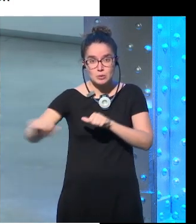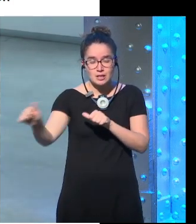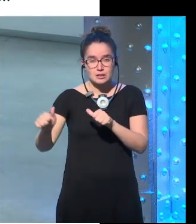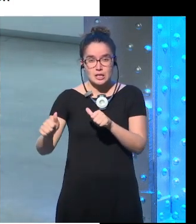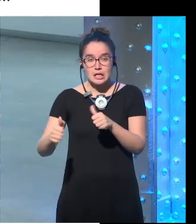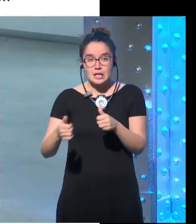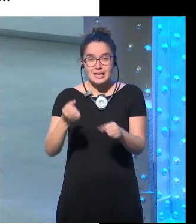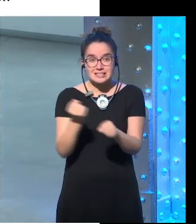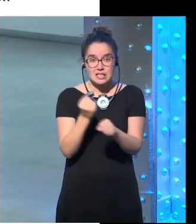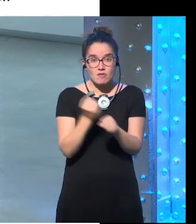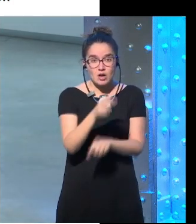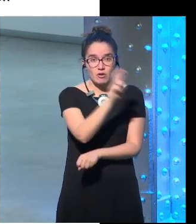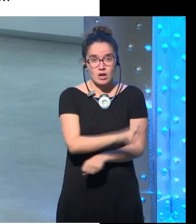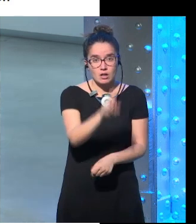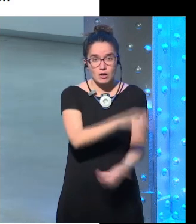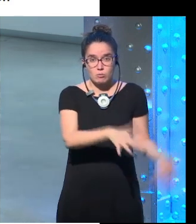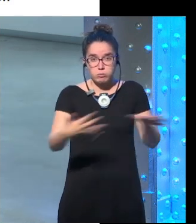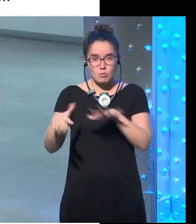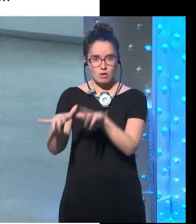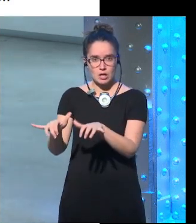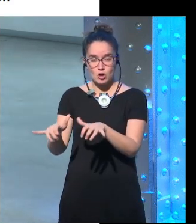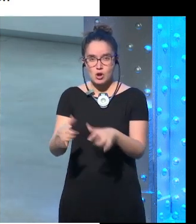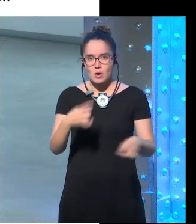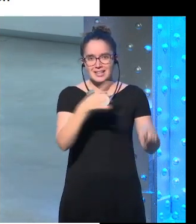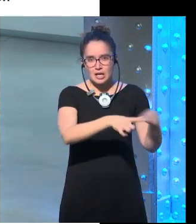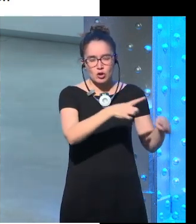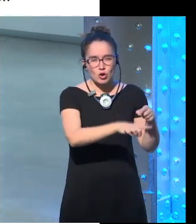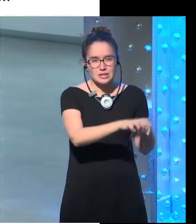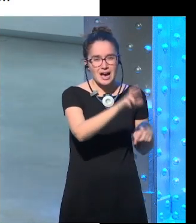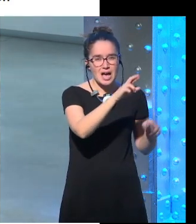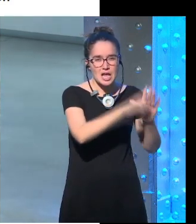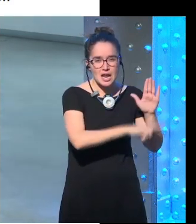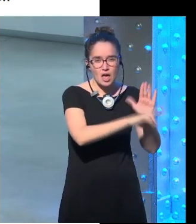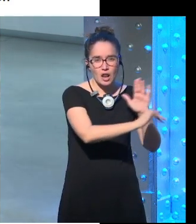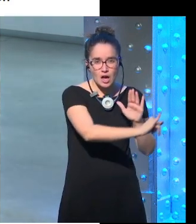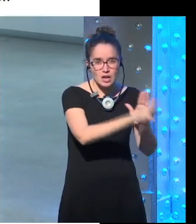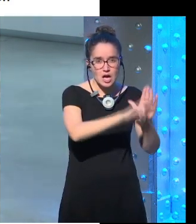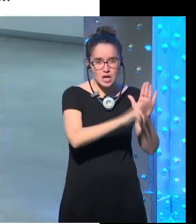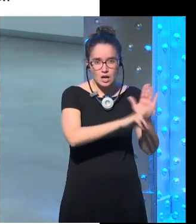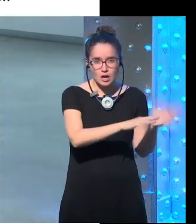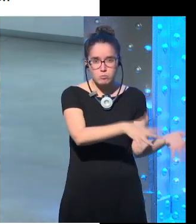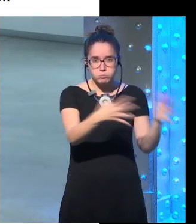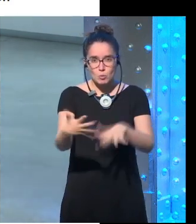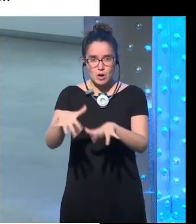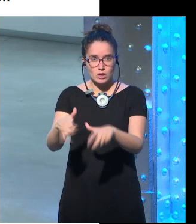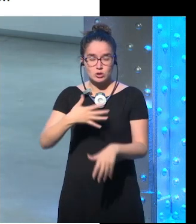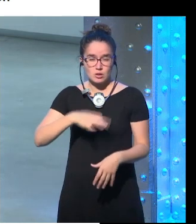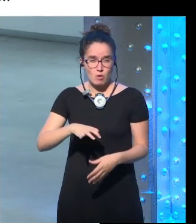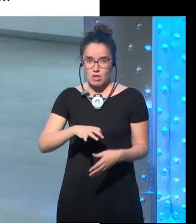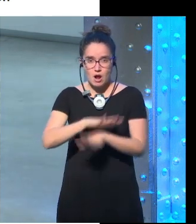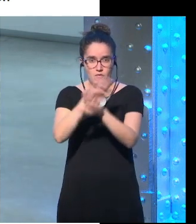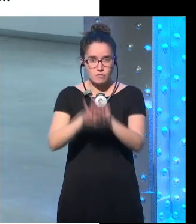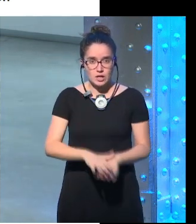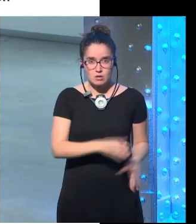that is essentially rule-based, that you can specify the rules for, is easy to capture in